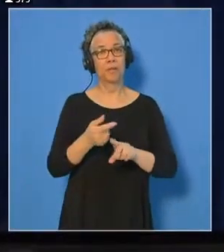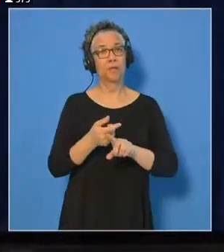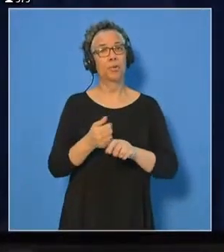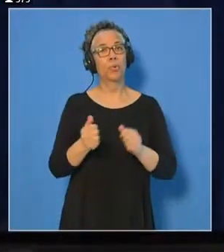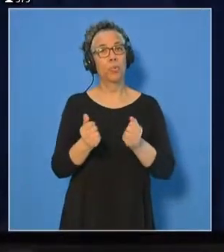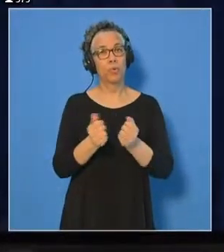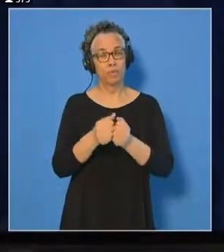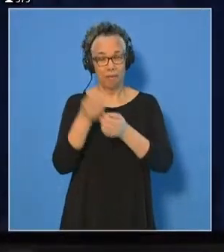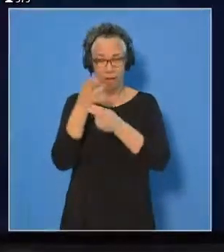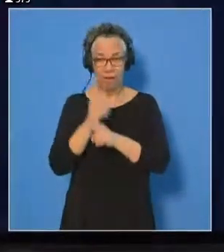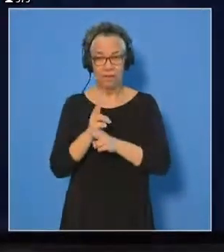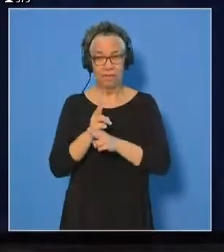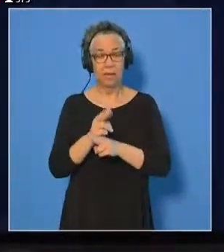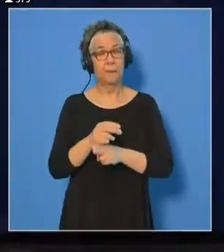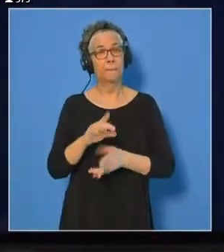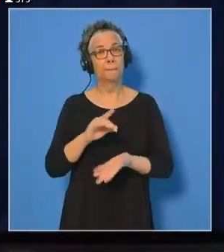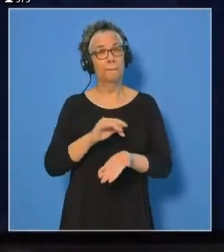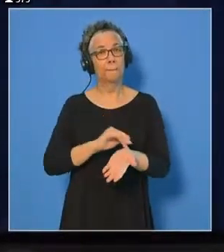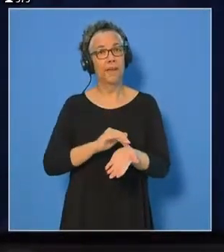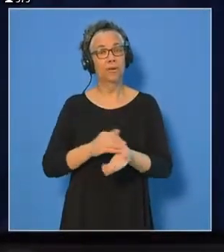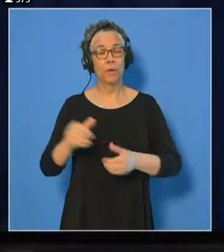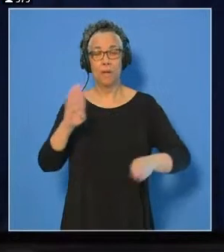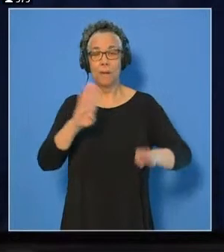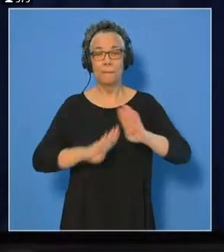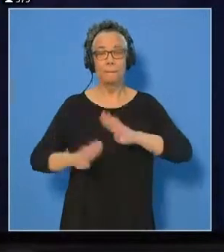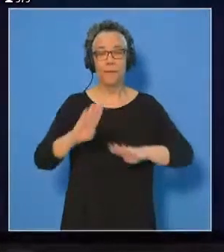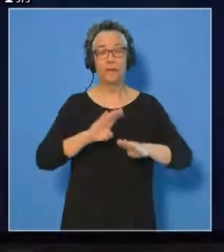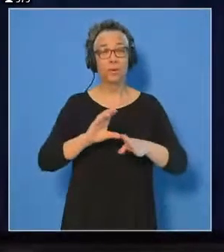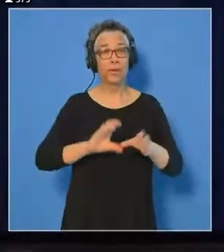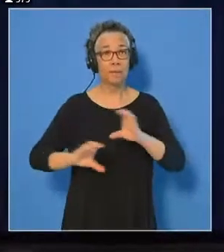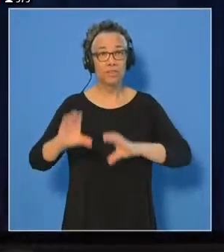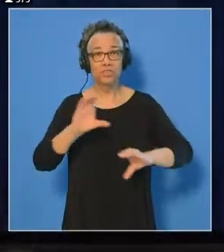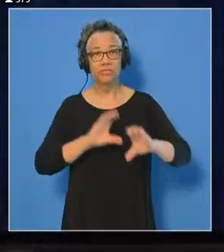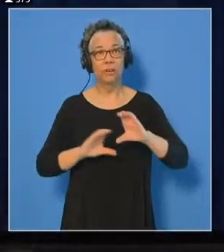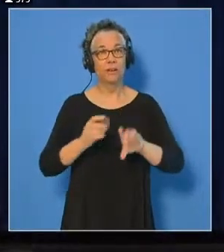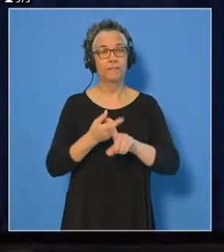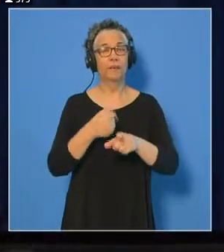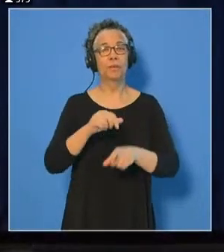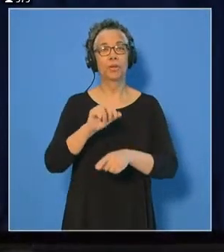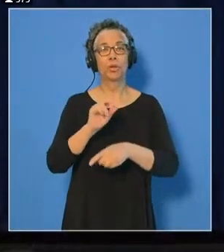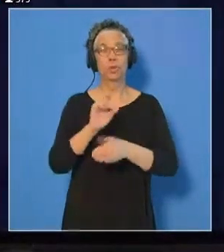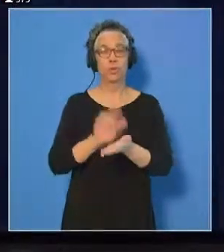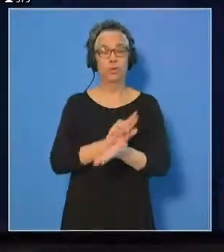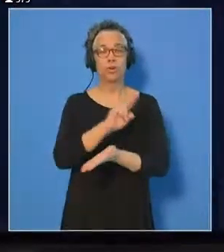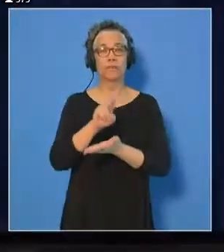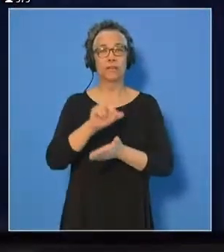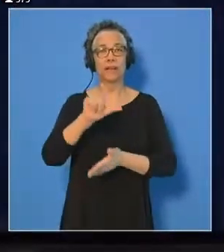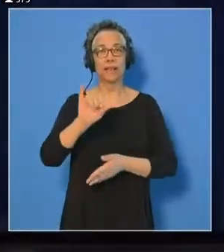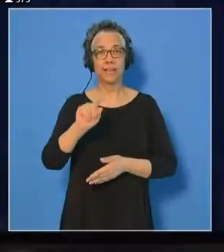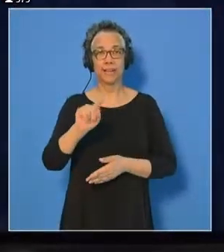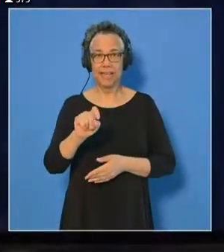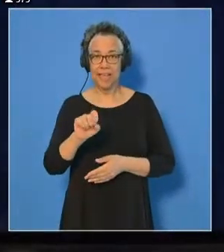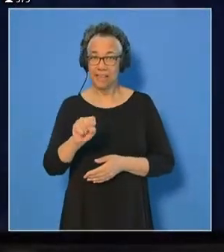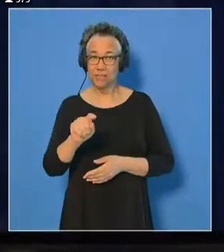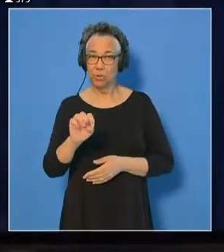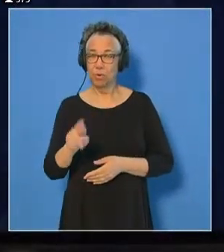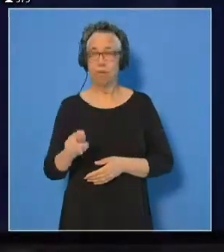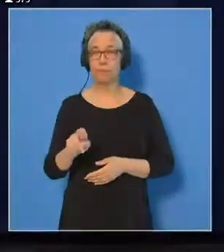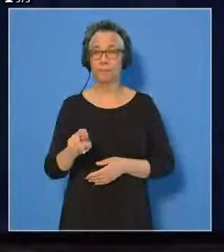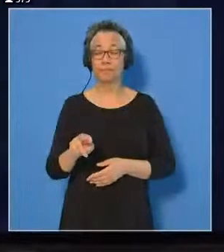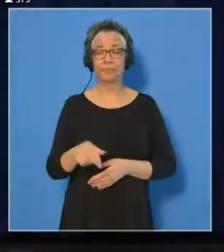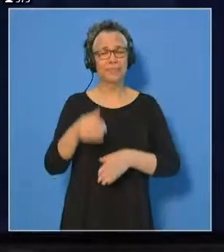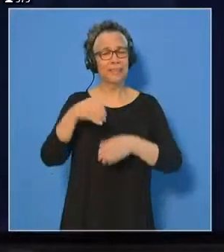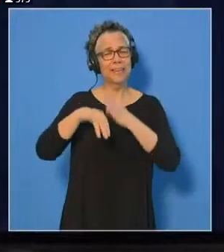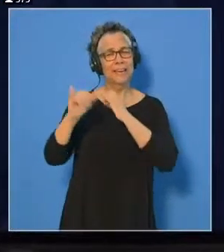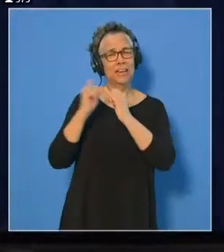medical biochemistry and a PhD in biochemistry from the University of Leicester. Dr. Weldon, in a Burn News interview,